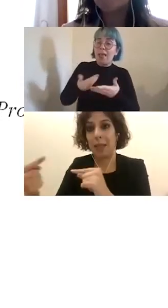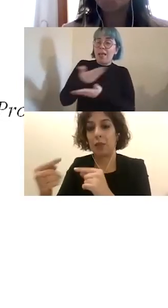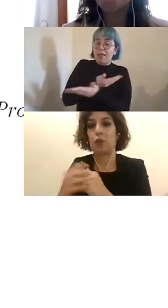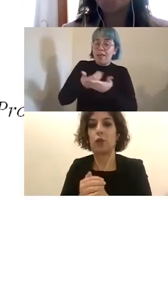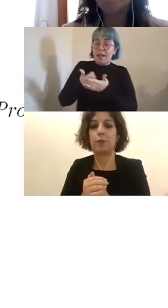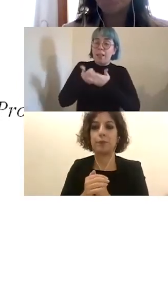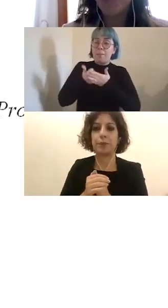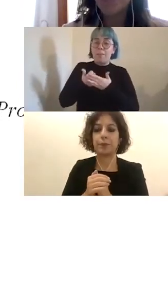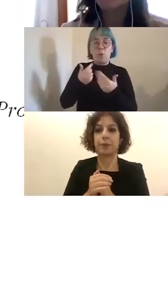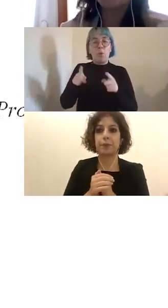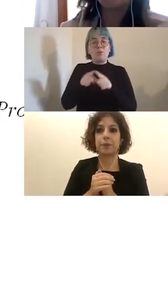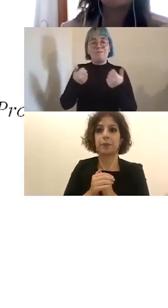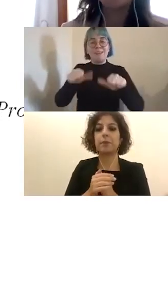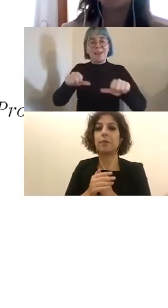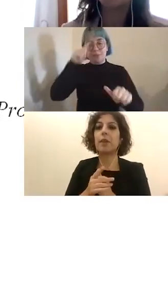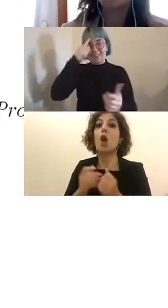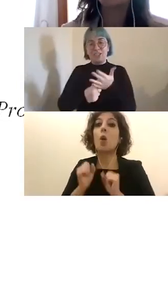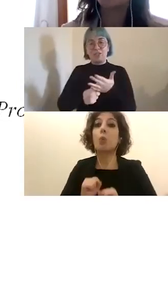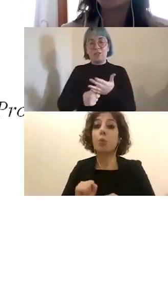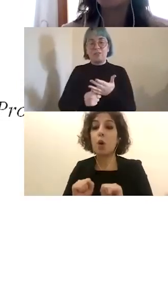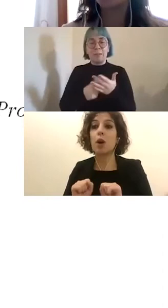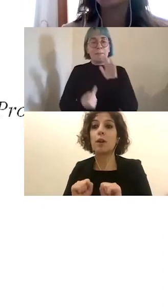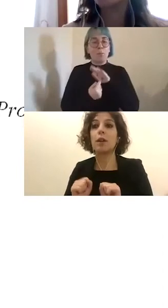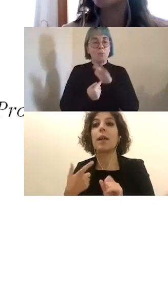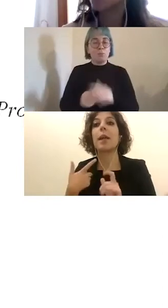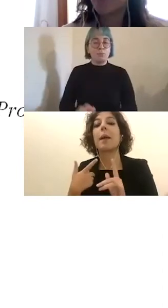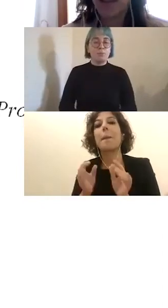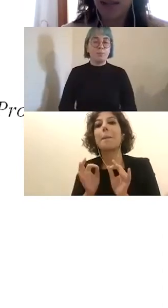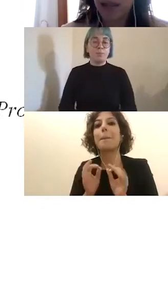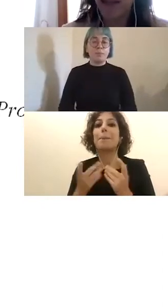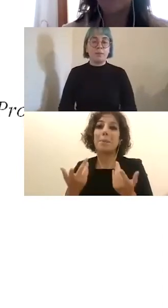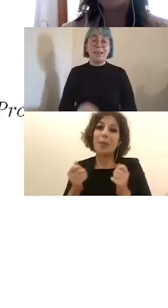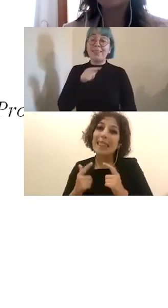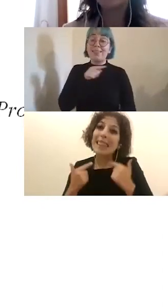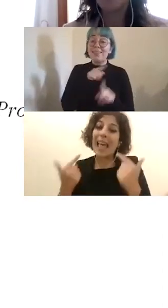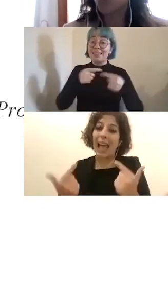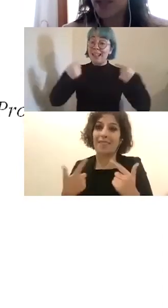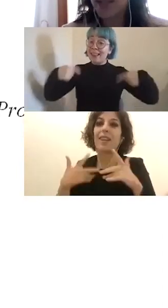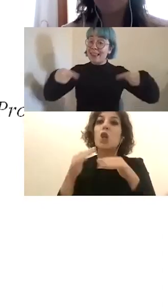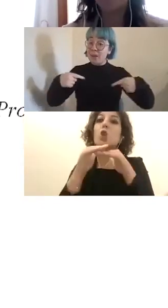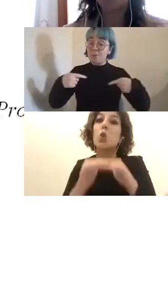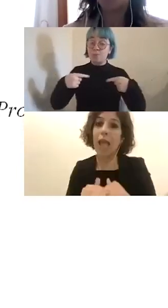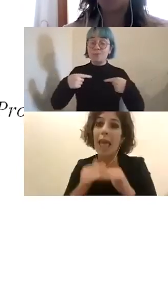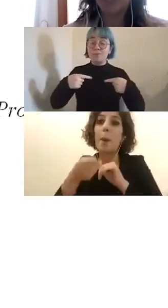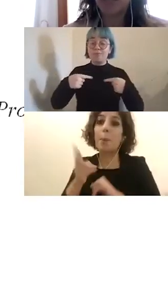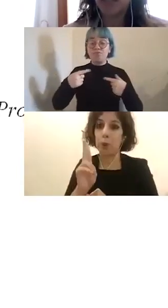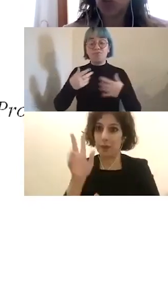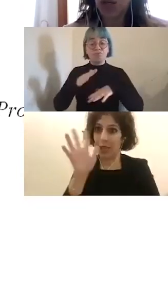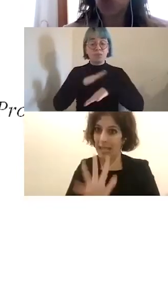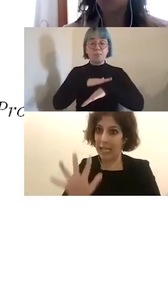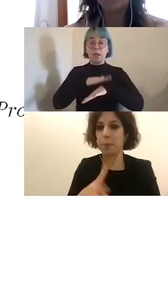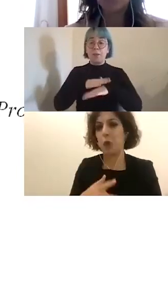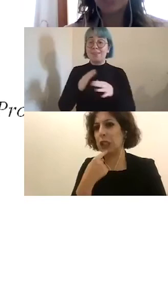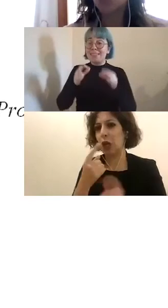for the final decision. And this allows to take some